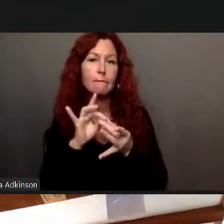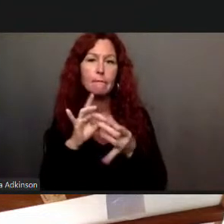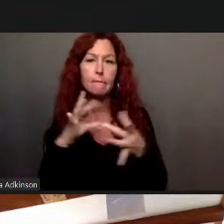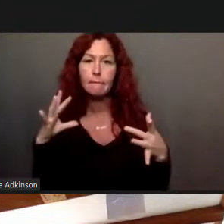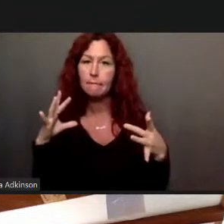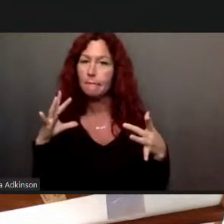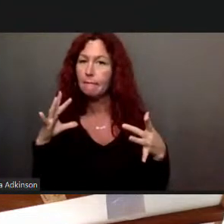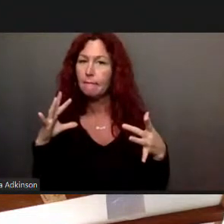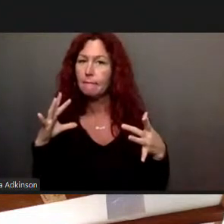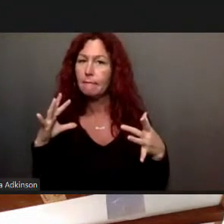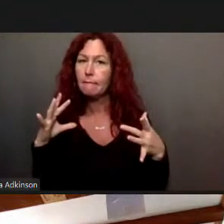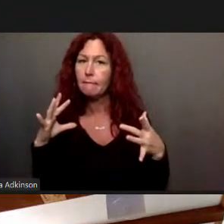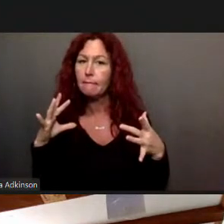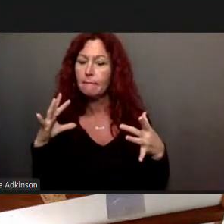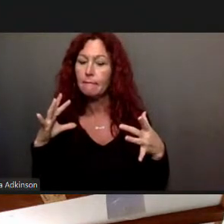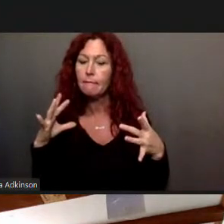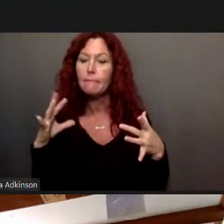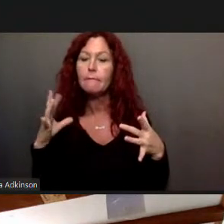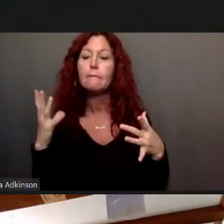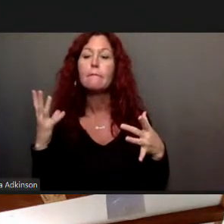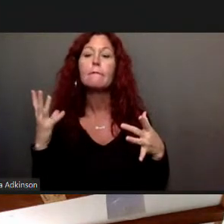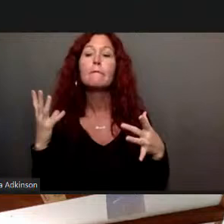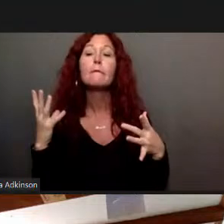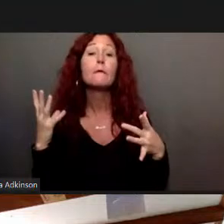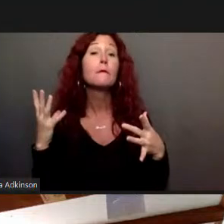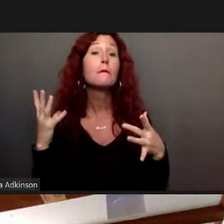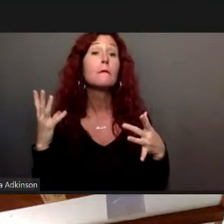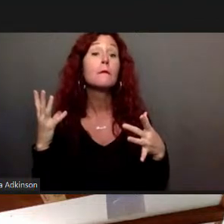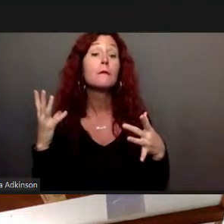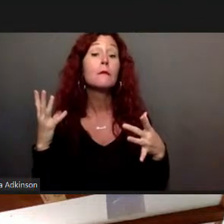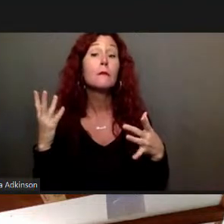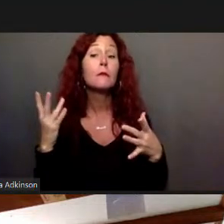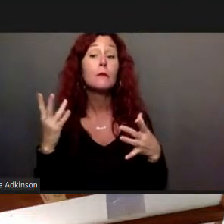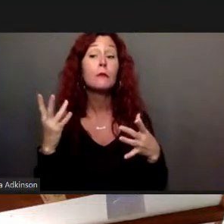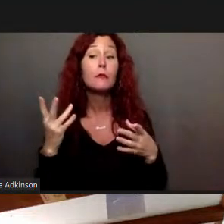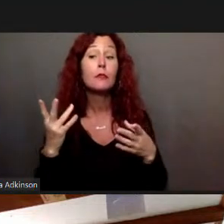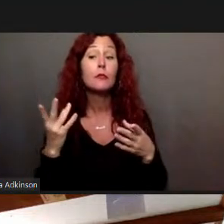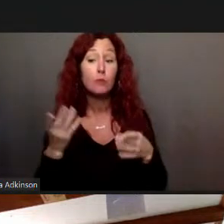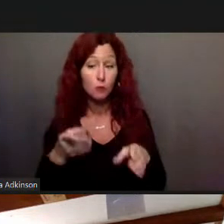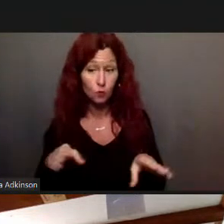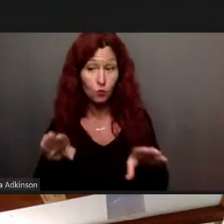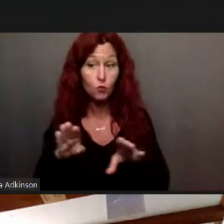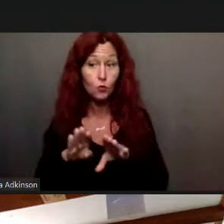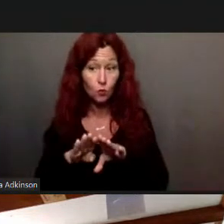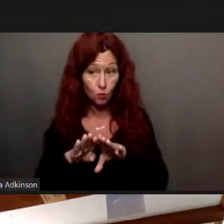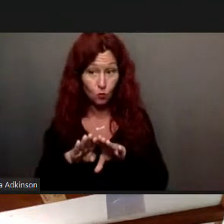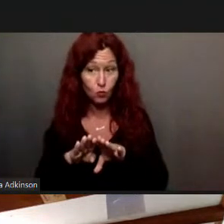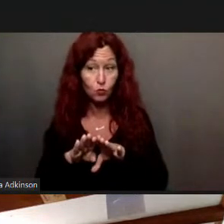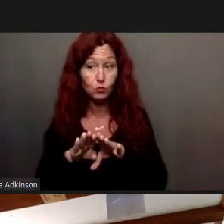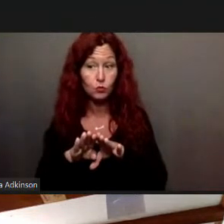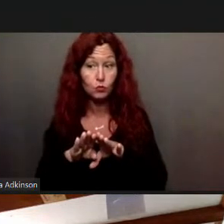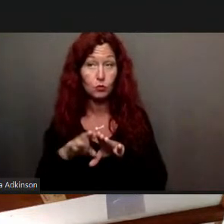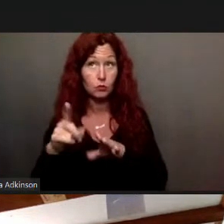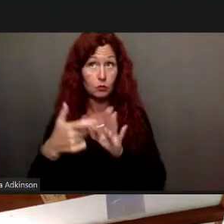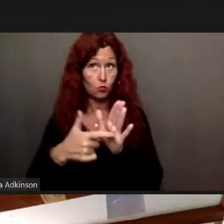it won't open again until mid-June. So we're never closed by any order of the mayor or any other order.